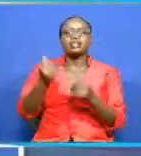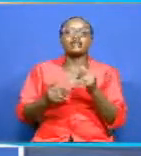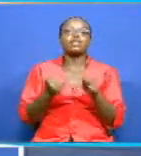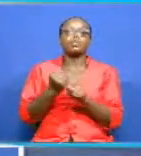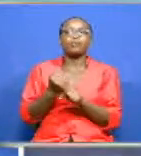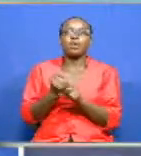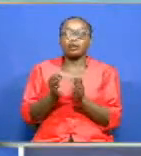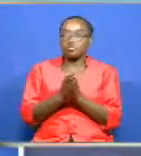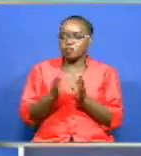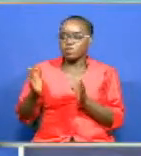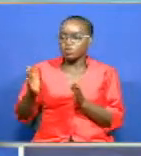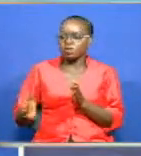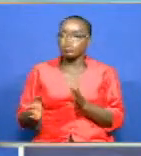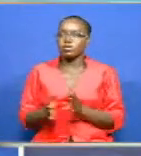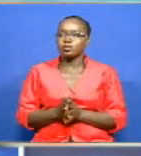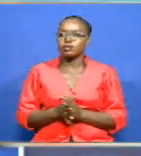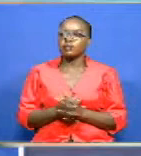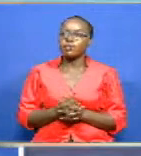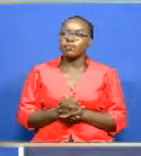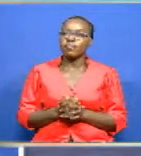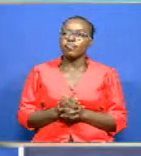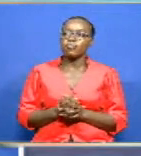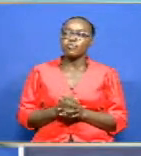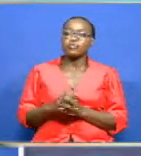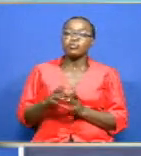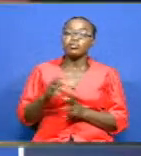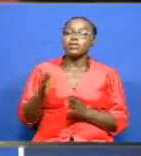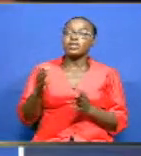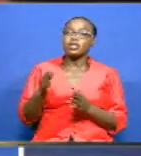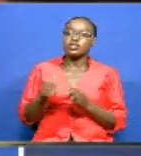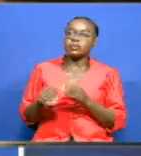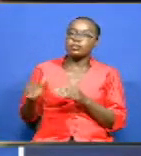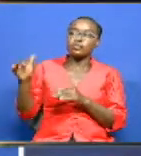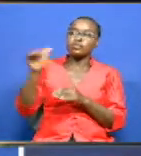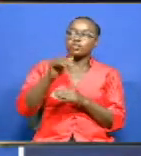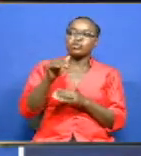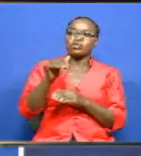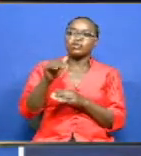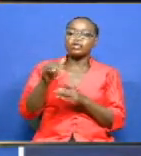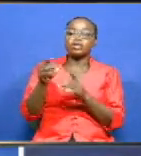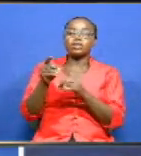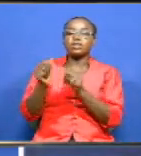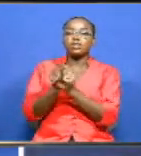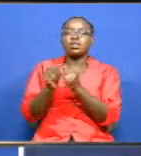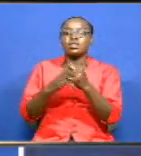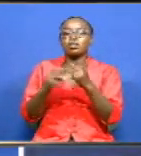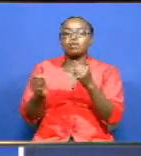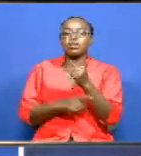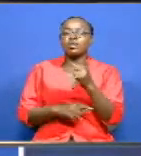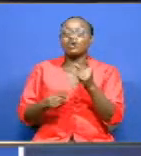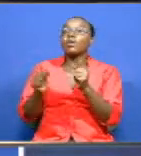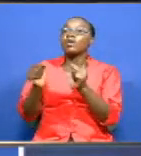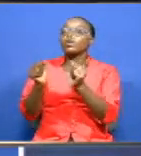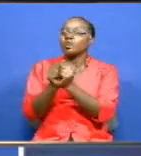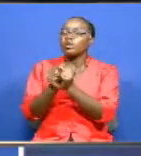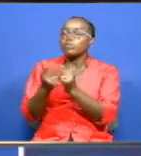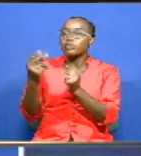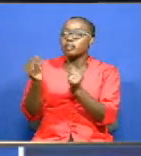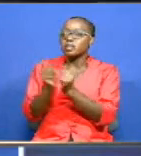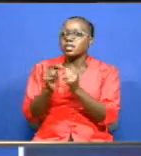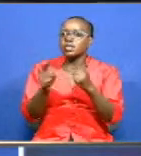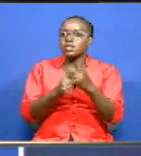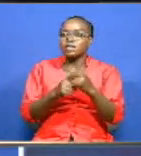tenure. David Kenani Maraga ascended to the helm of the judiciary on the 19th of October 2016 after